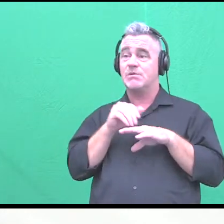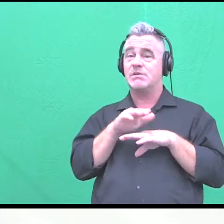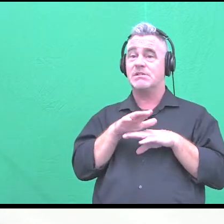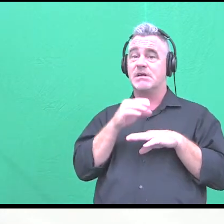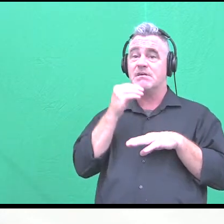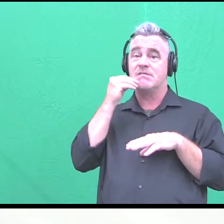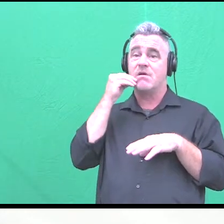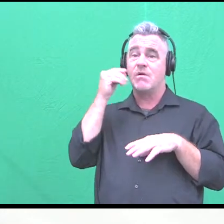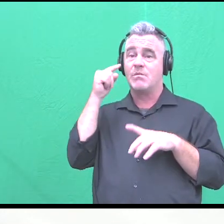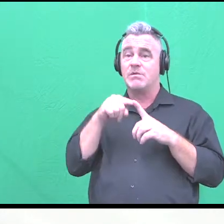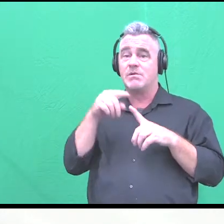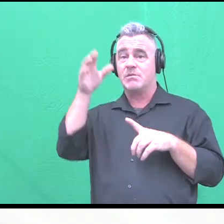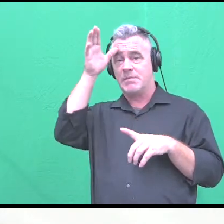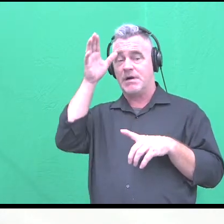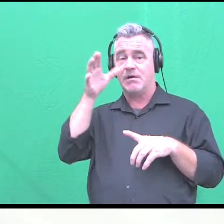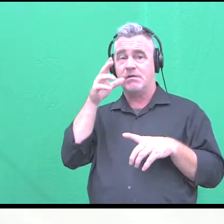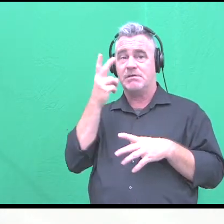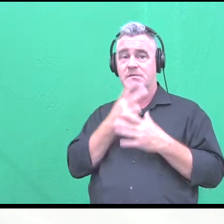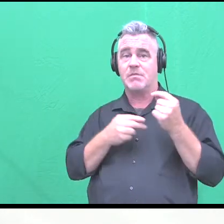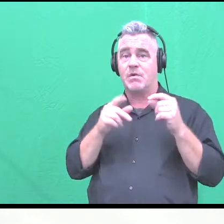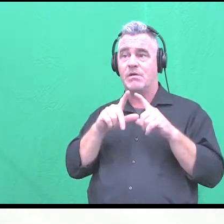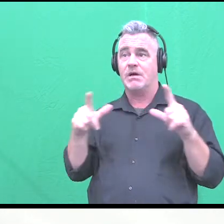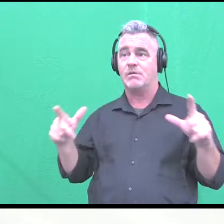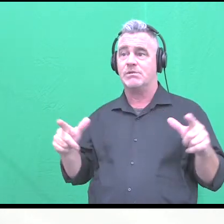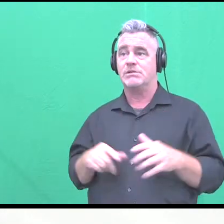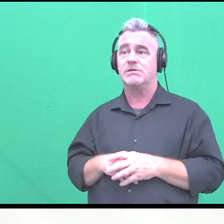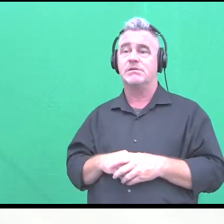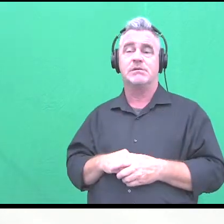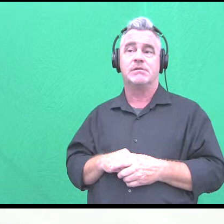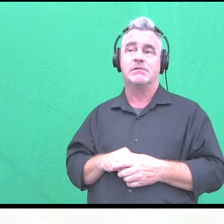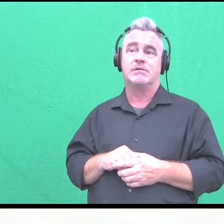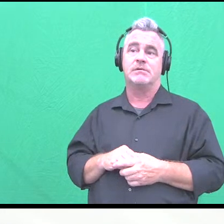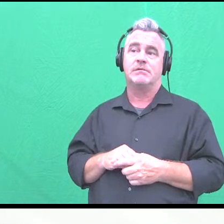to parents is in both languages.